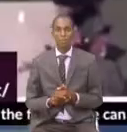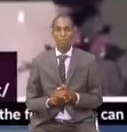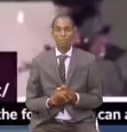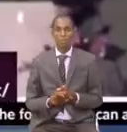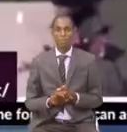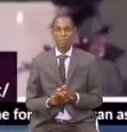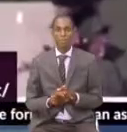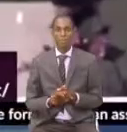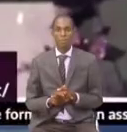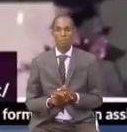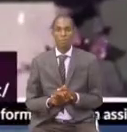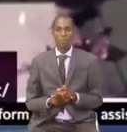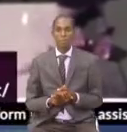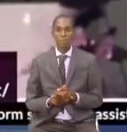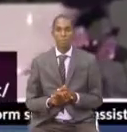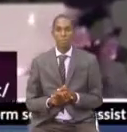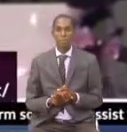their phone numbers,